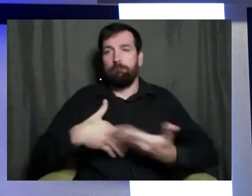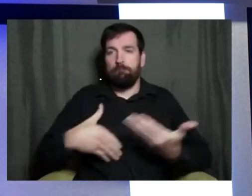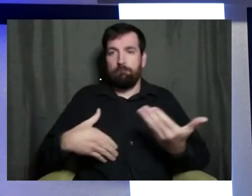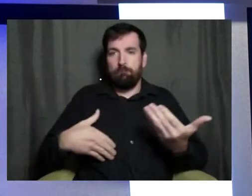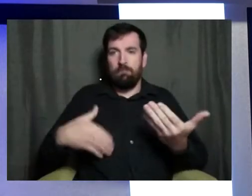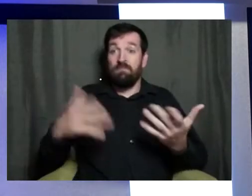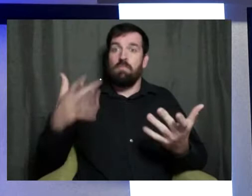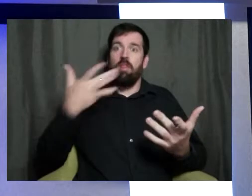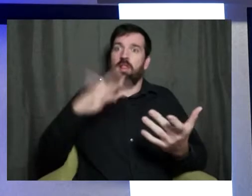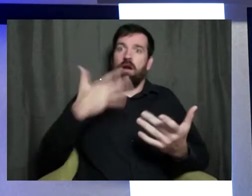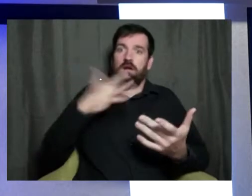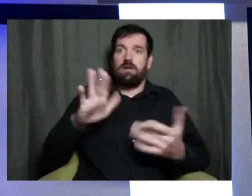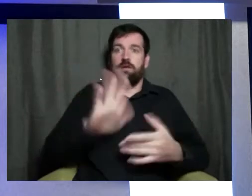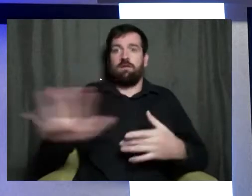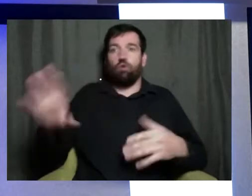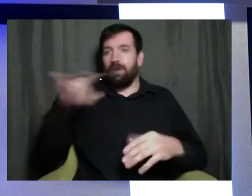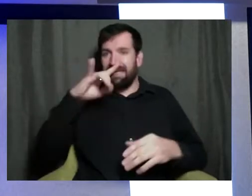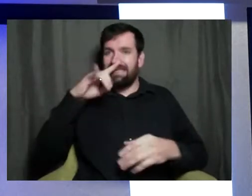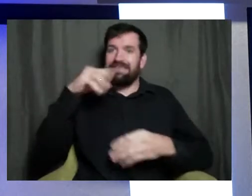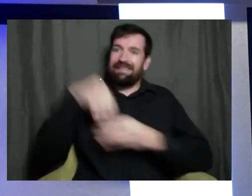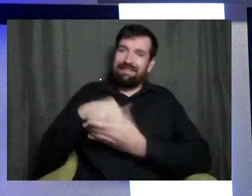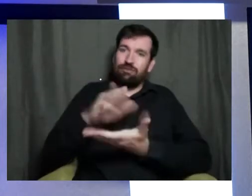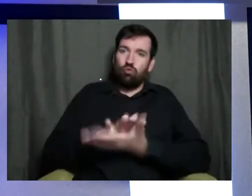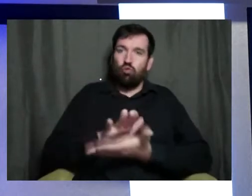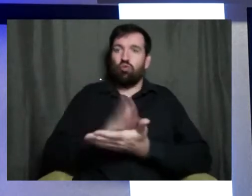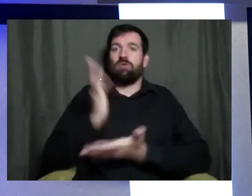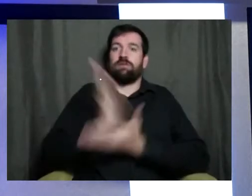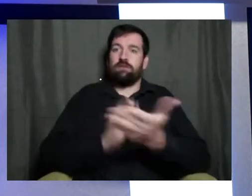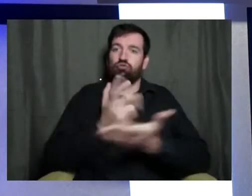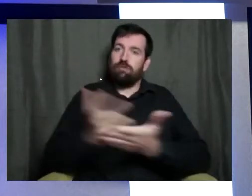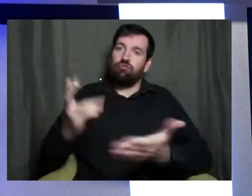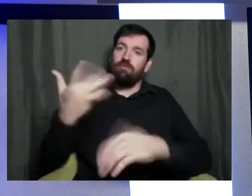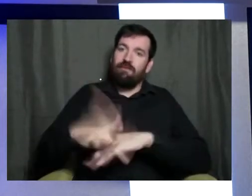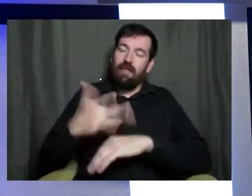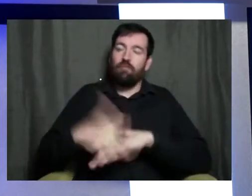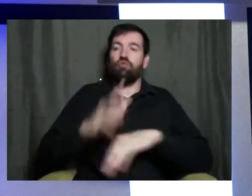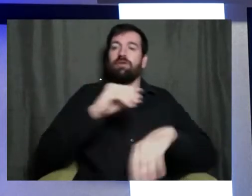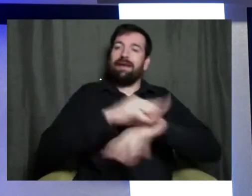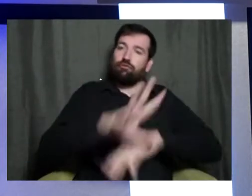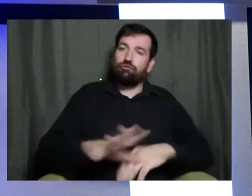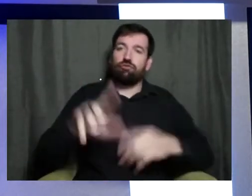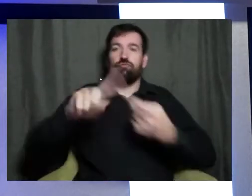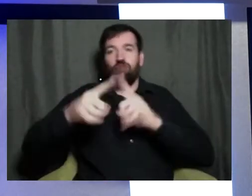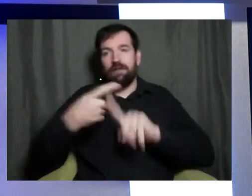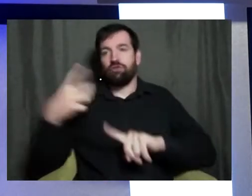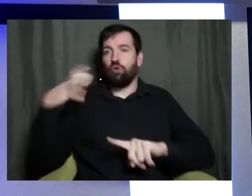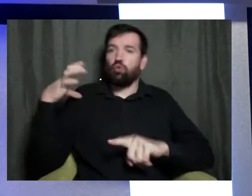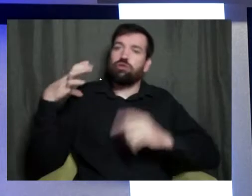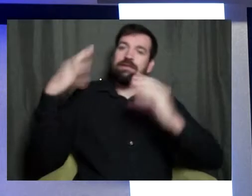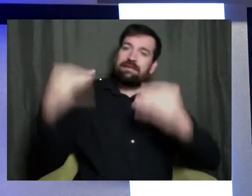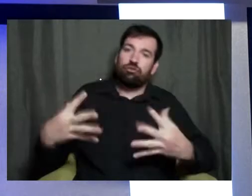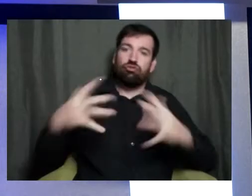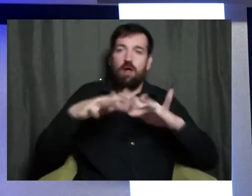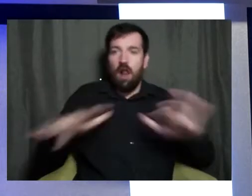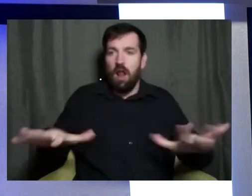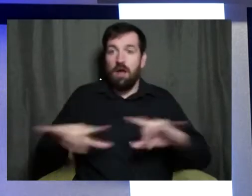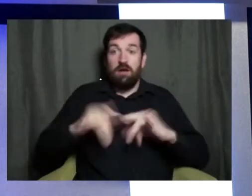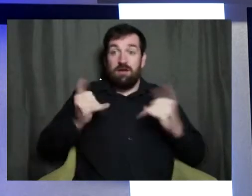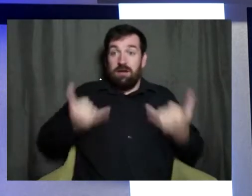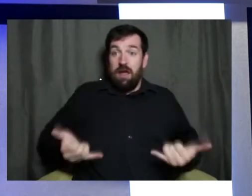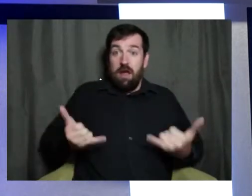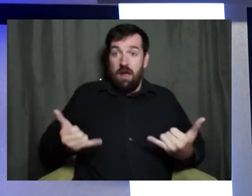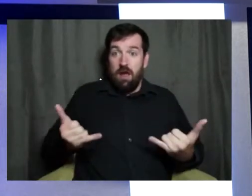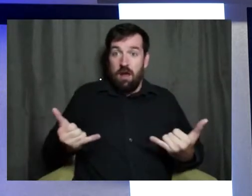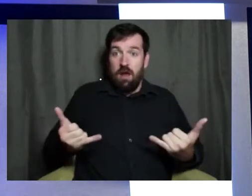in school. Correct. And they have some of those resources and they have the counselors and the teachers and the friends and the coaches. But now it fell so much on the